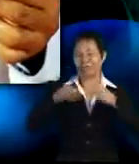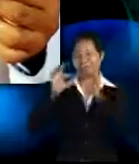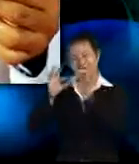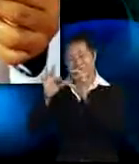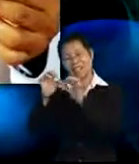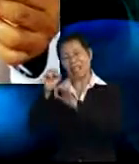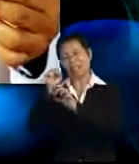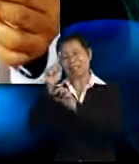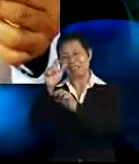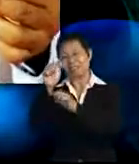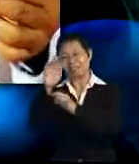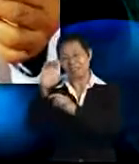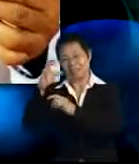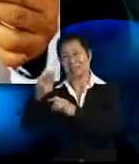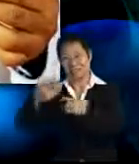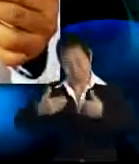starch.